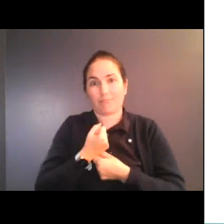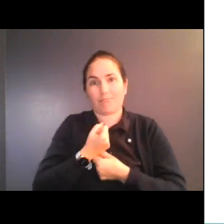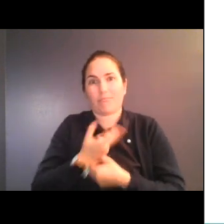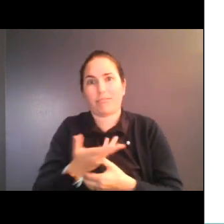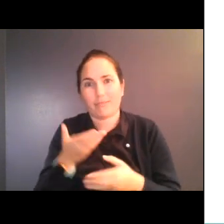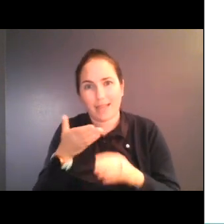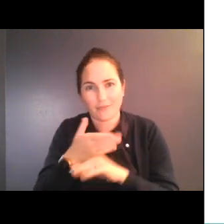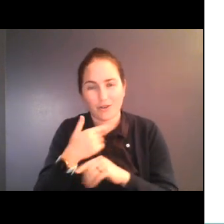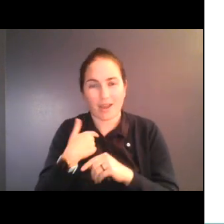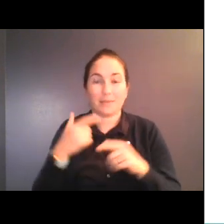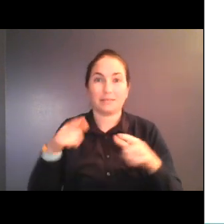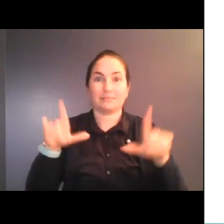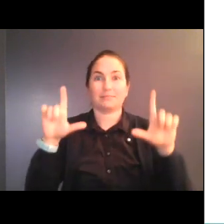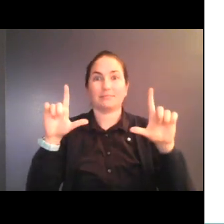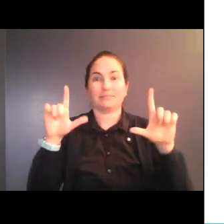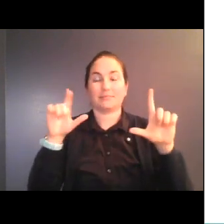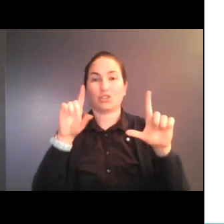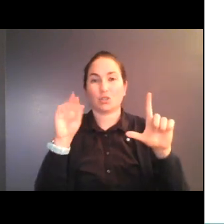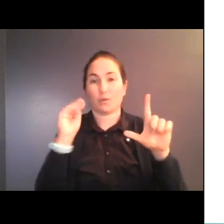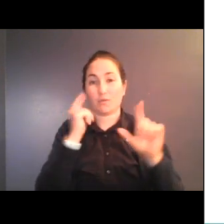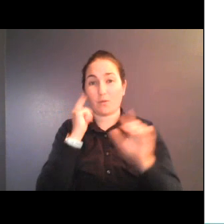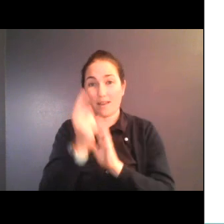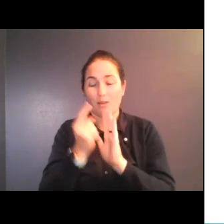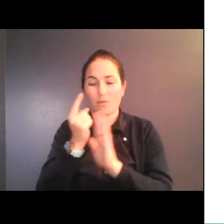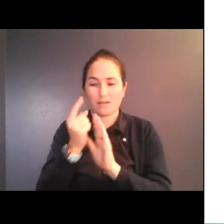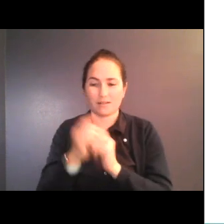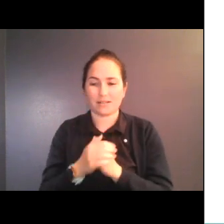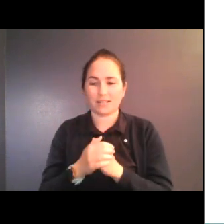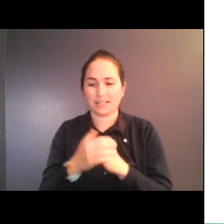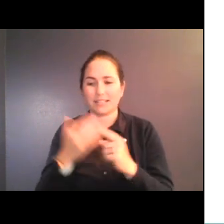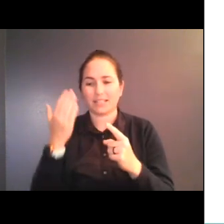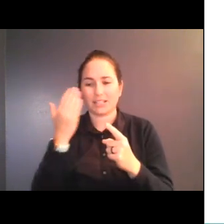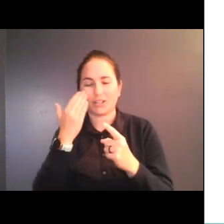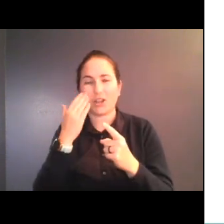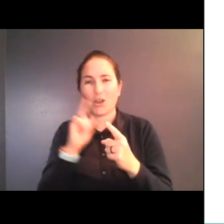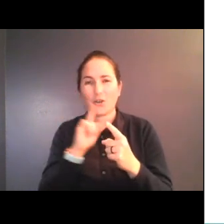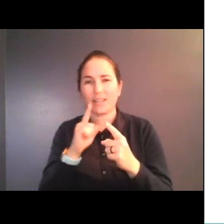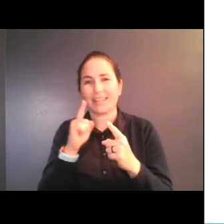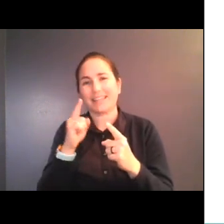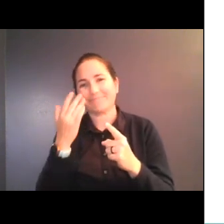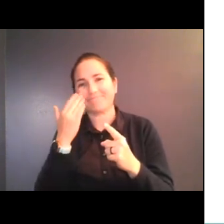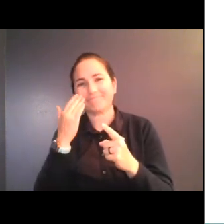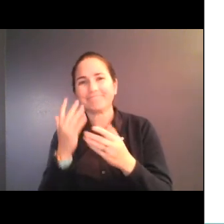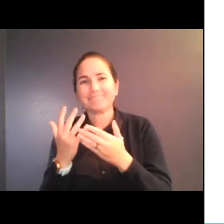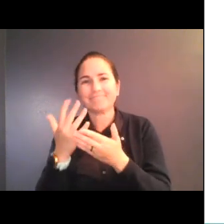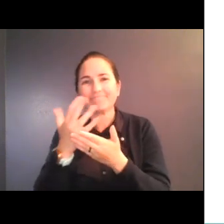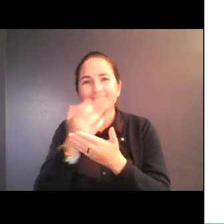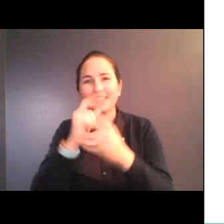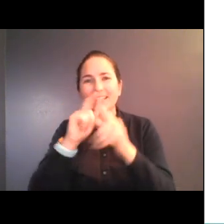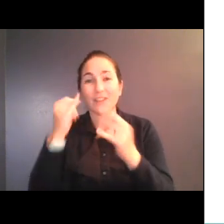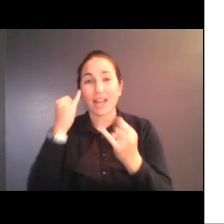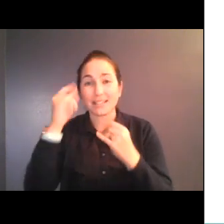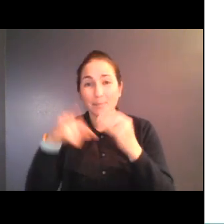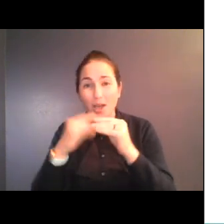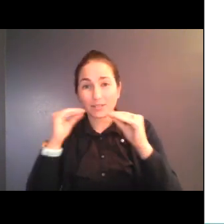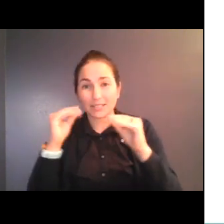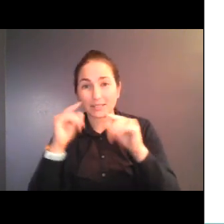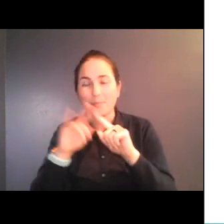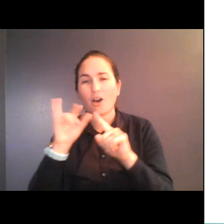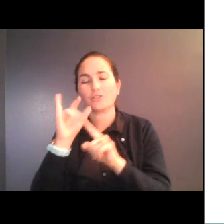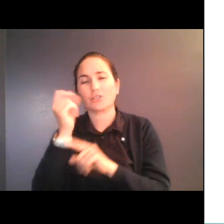Zoom for an hour. So just, you know, kind of in this way, getting ideas about teaching, but also noticing that